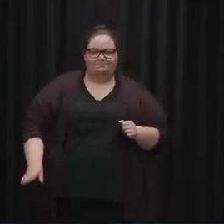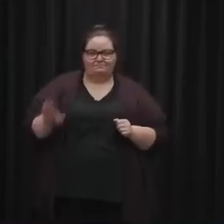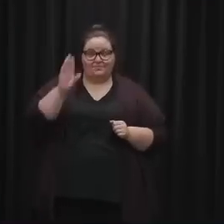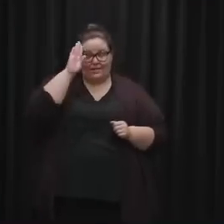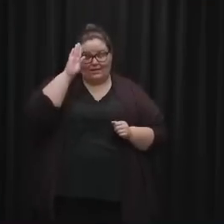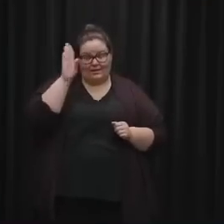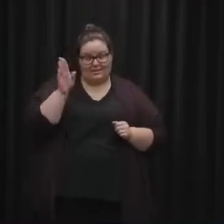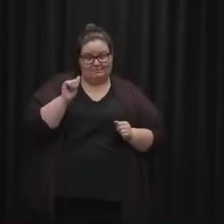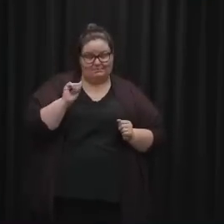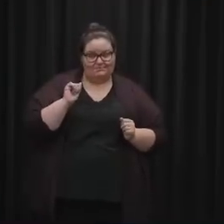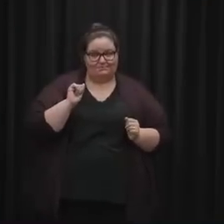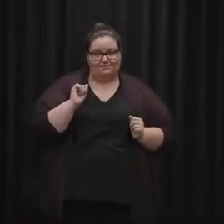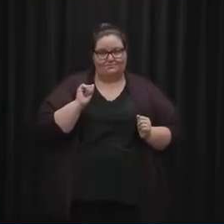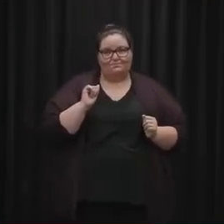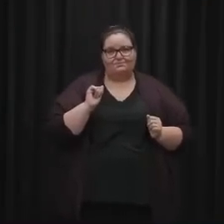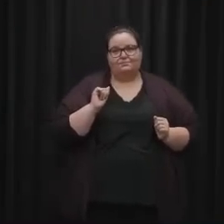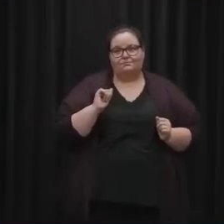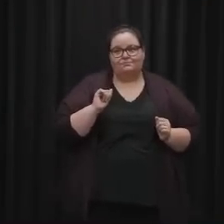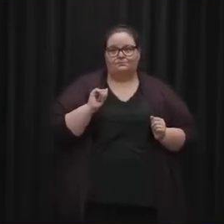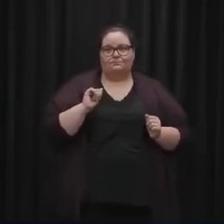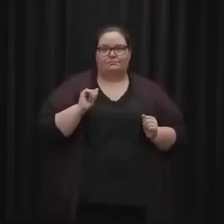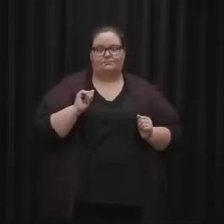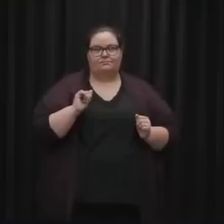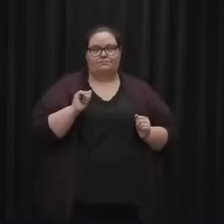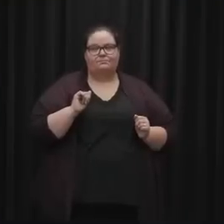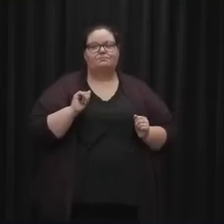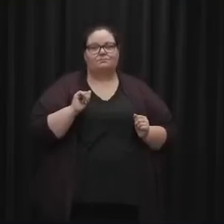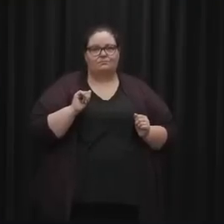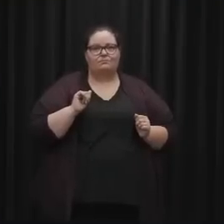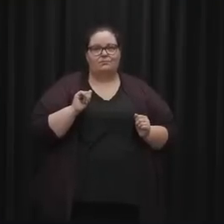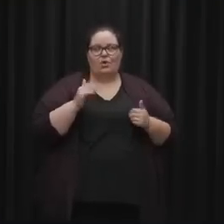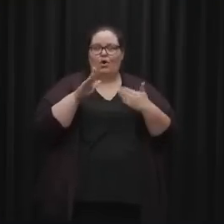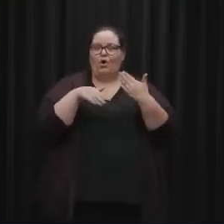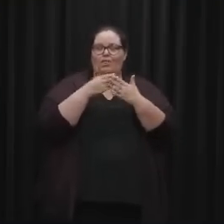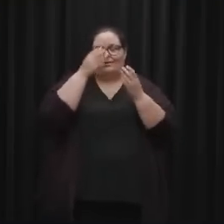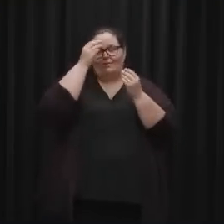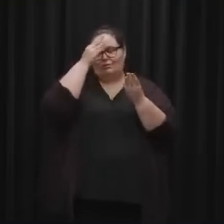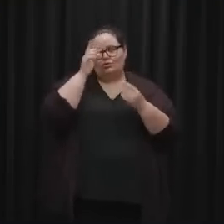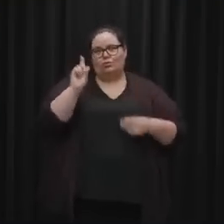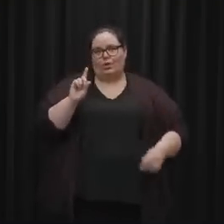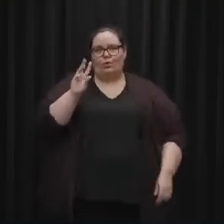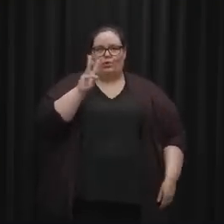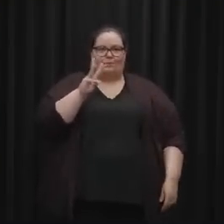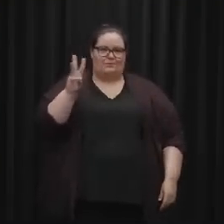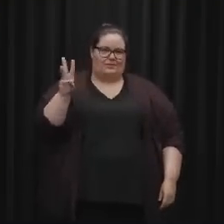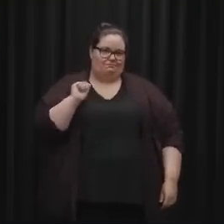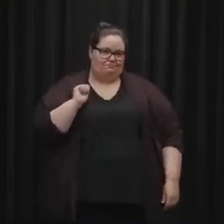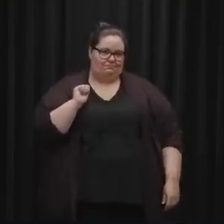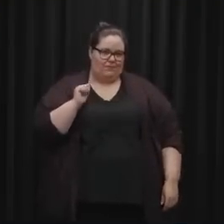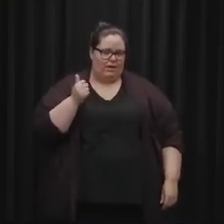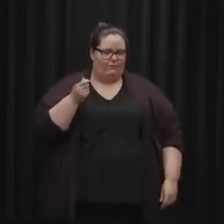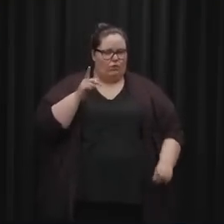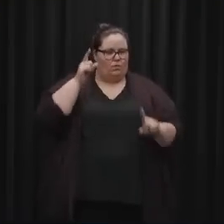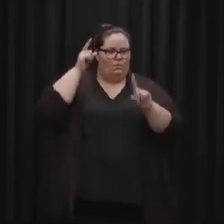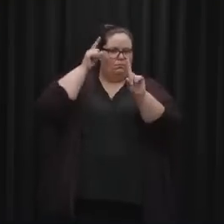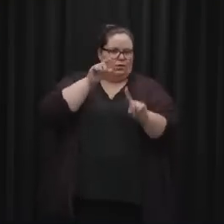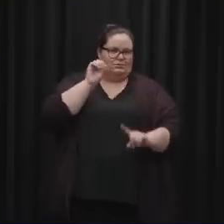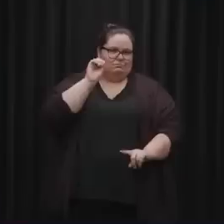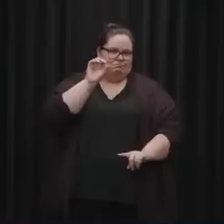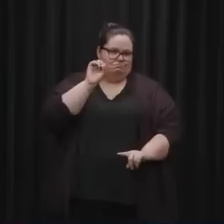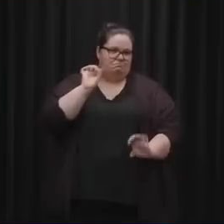Hi, Andrew. We have all that information on our website. I do have a couple of points I can